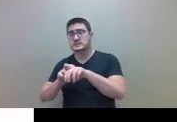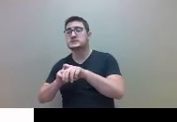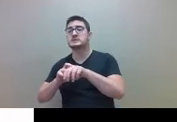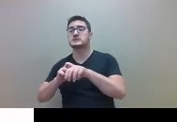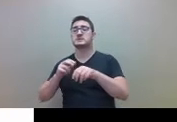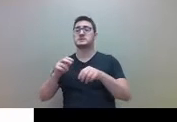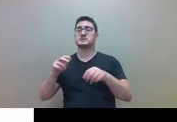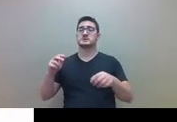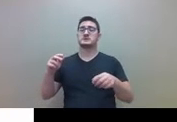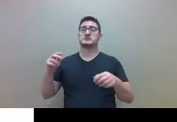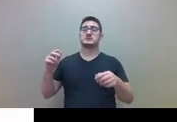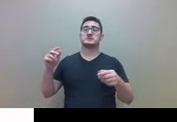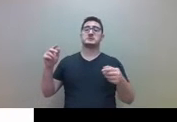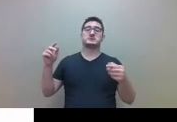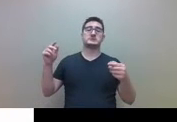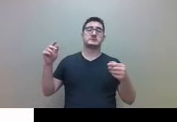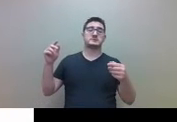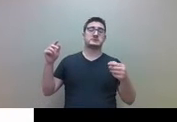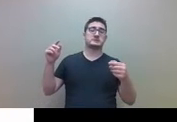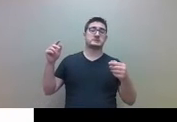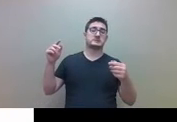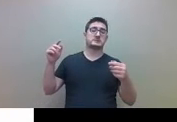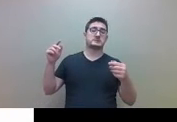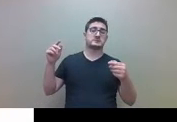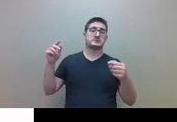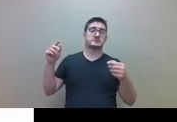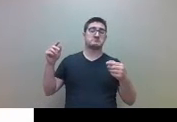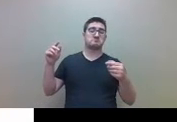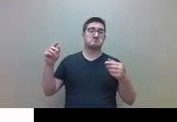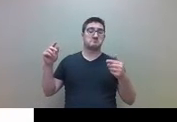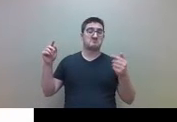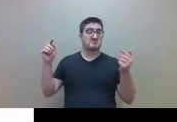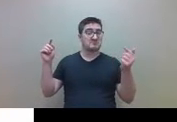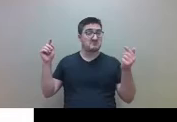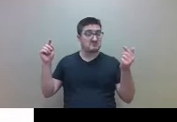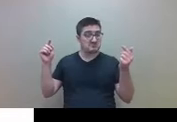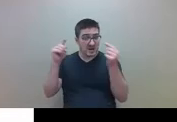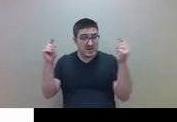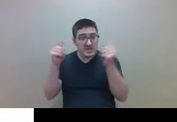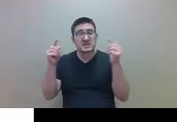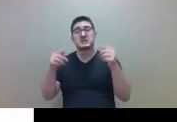and depression, and also take a toll on you physically with